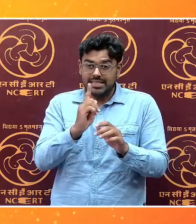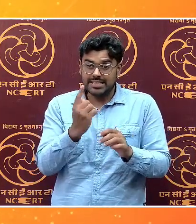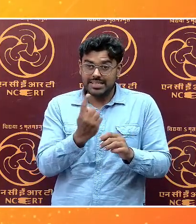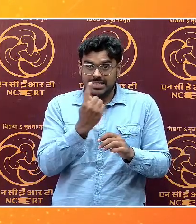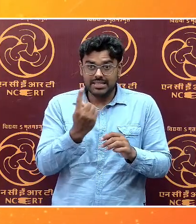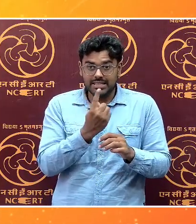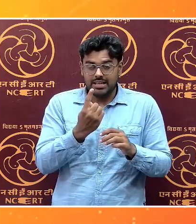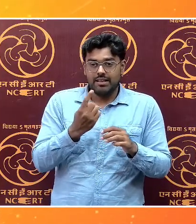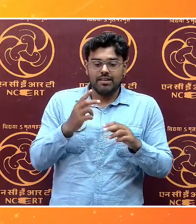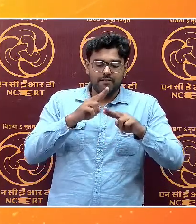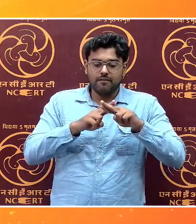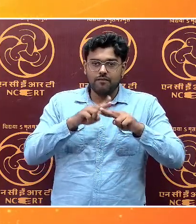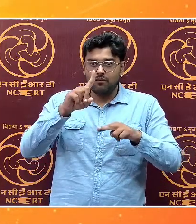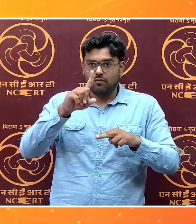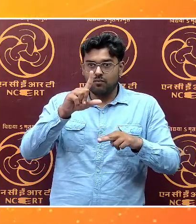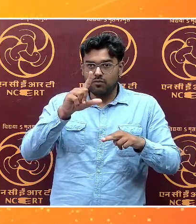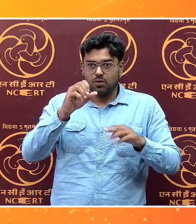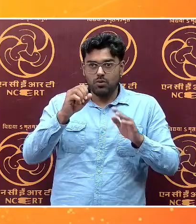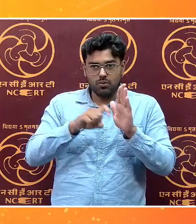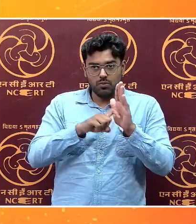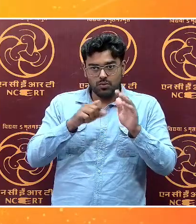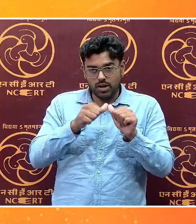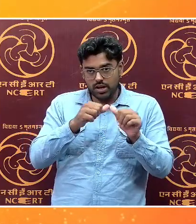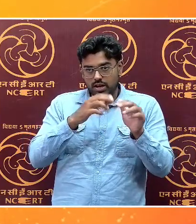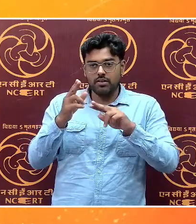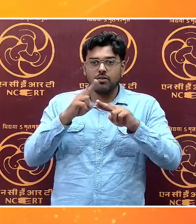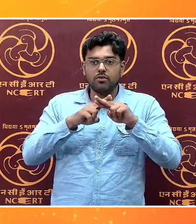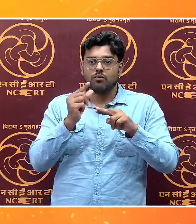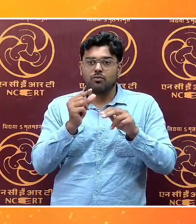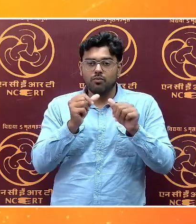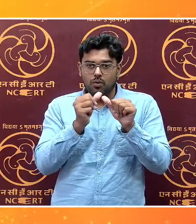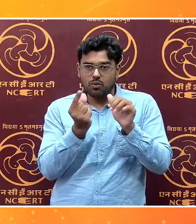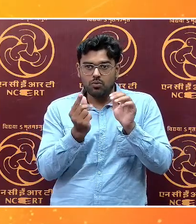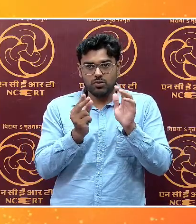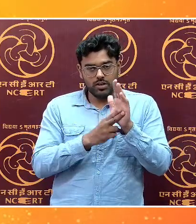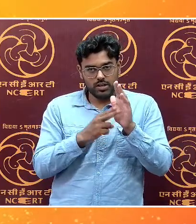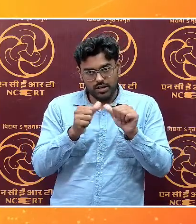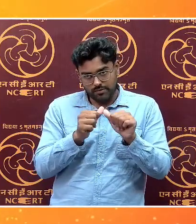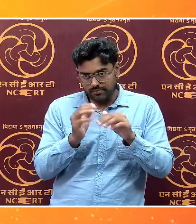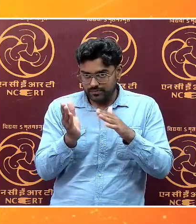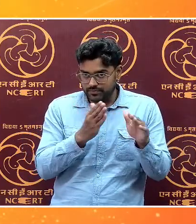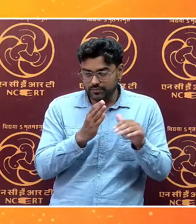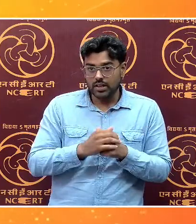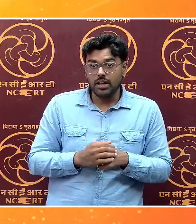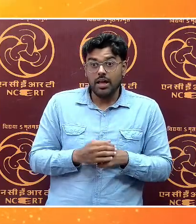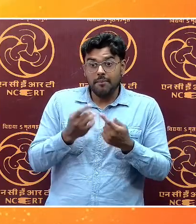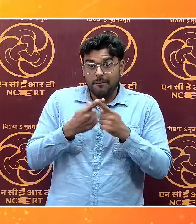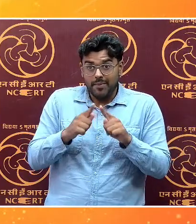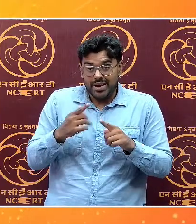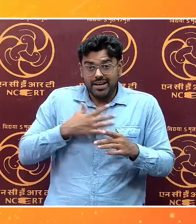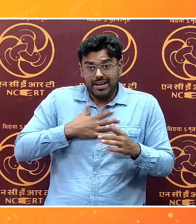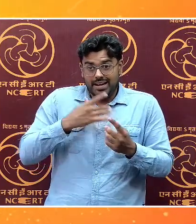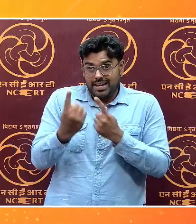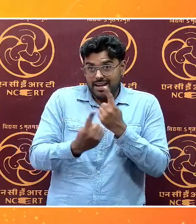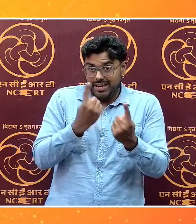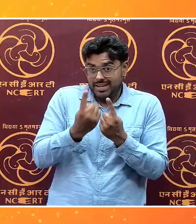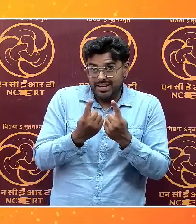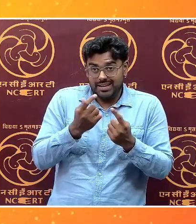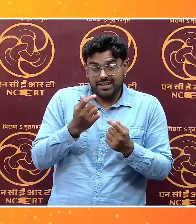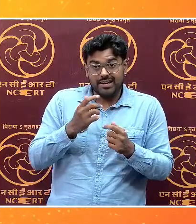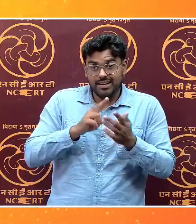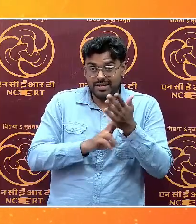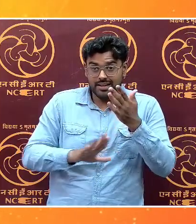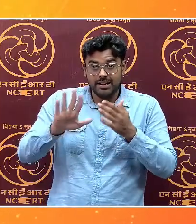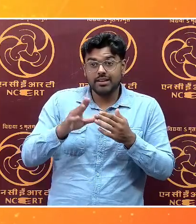flora and fauna, whereas the primary focus of national park is on the entire ecosystem,